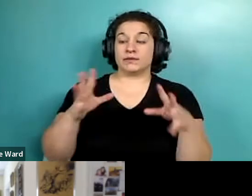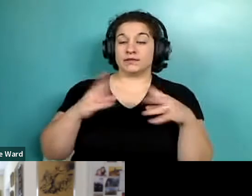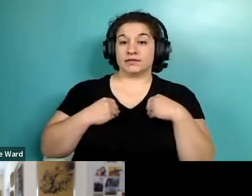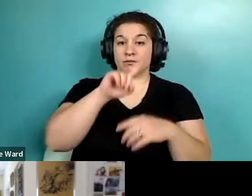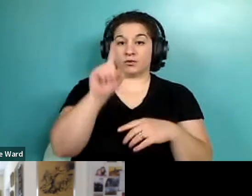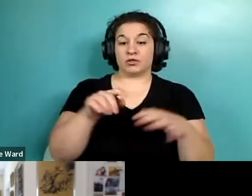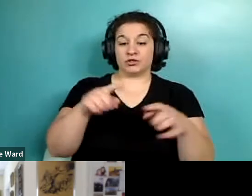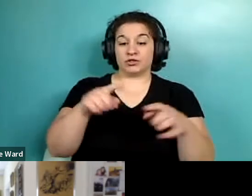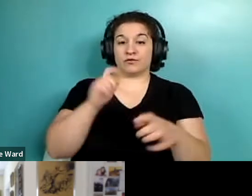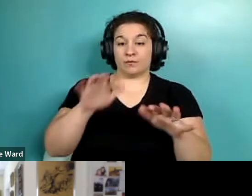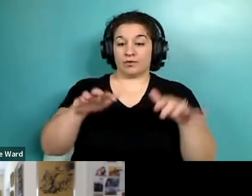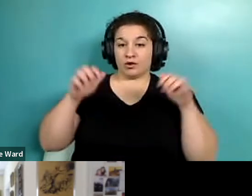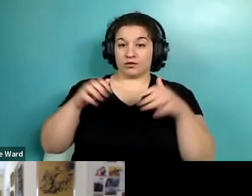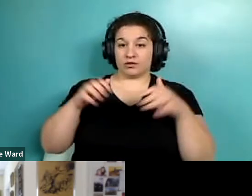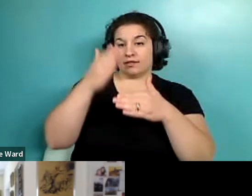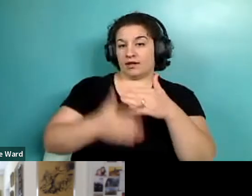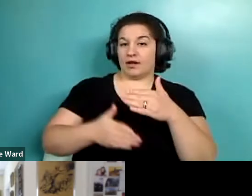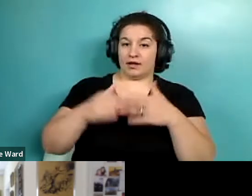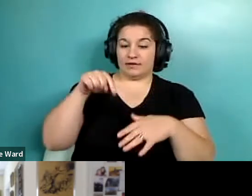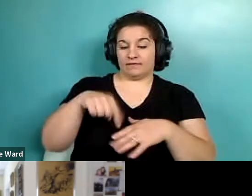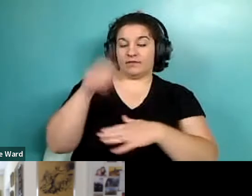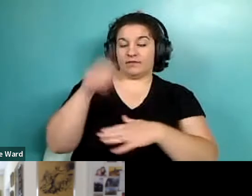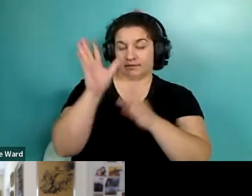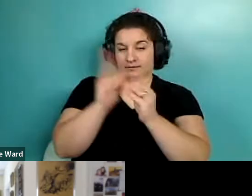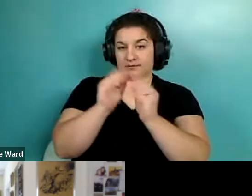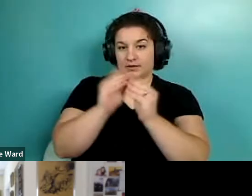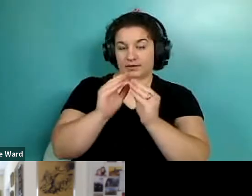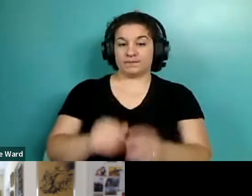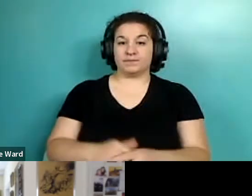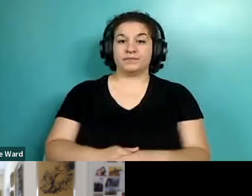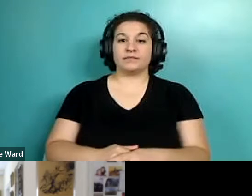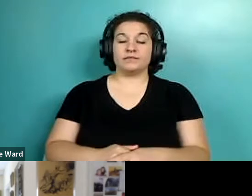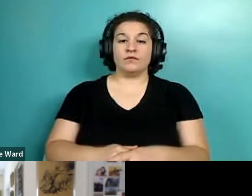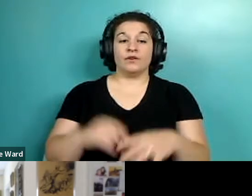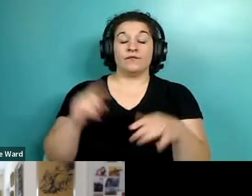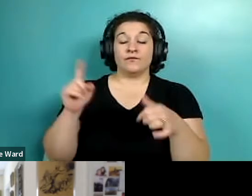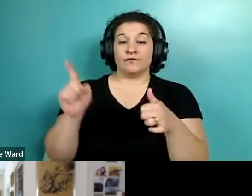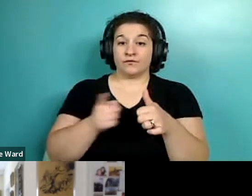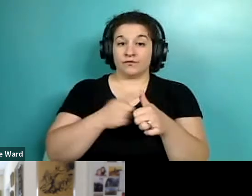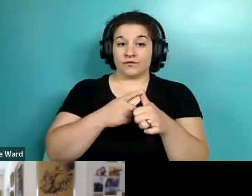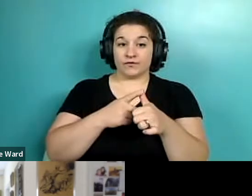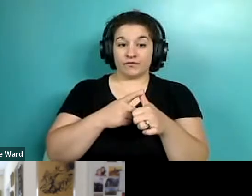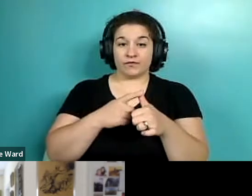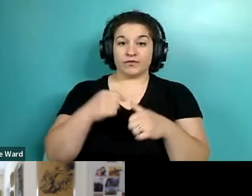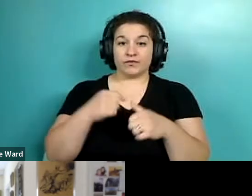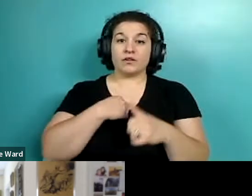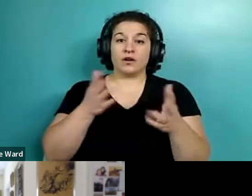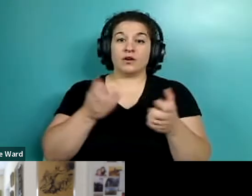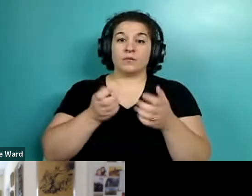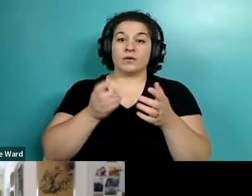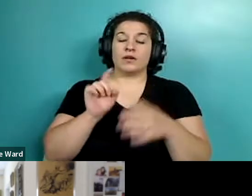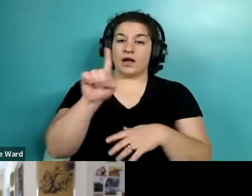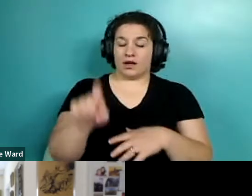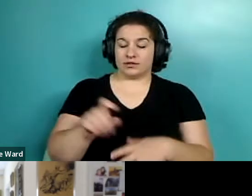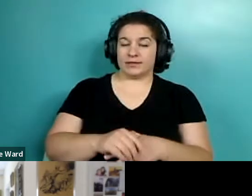audience towards the end of this session. But firstly, I would like to ask, after working